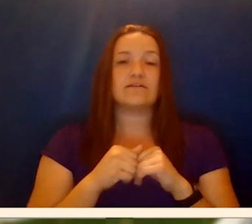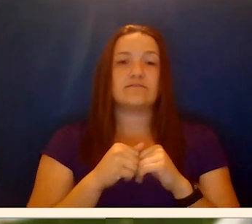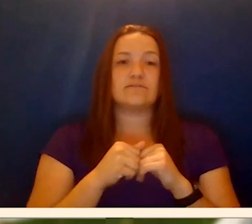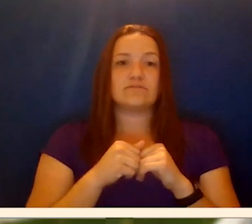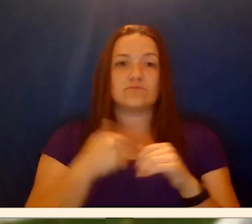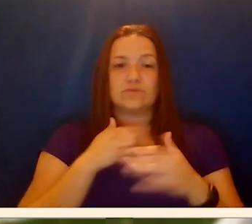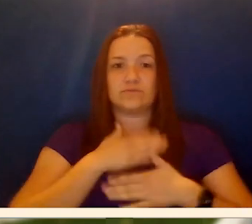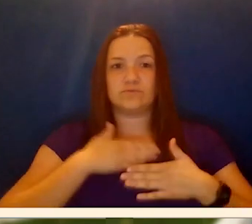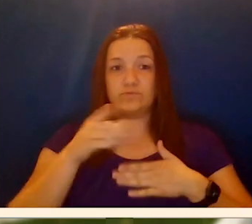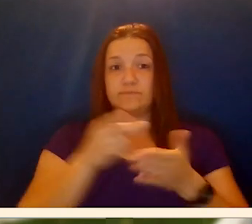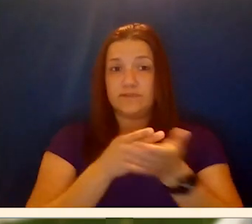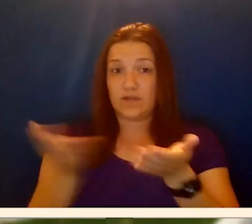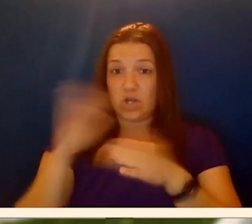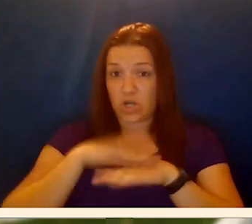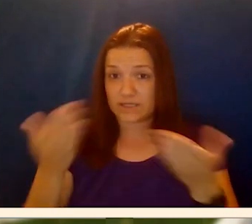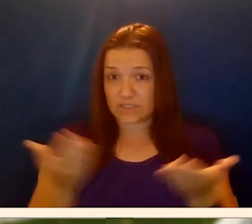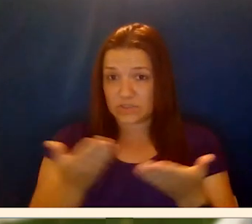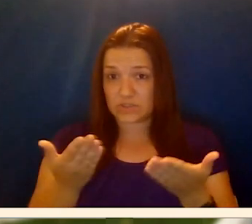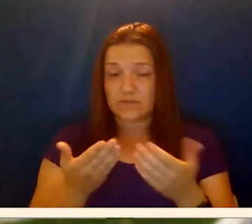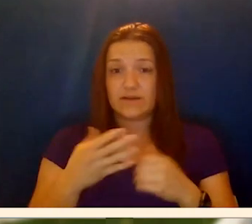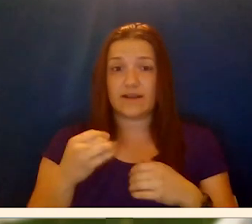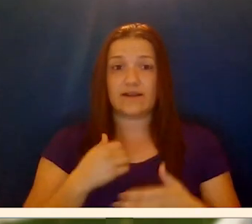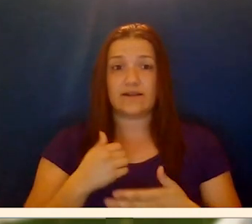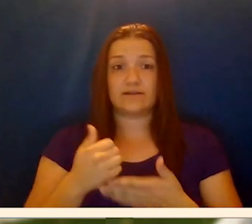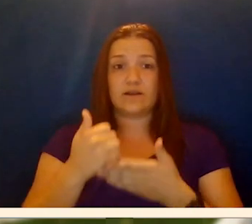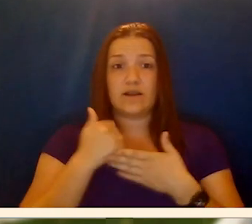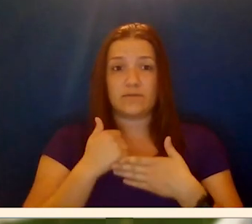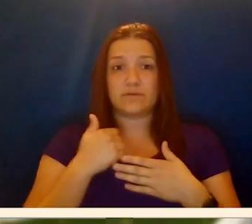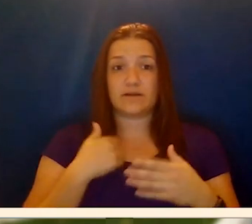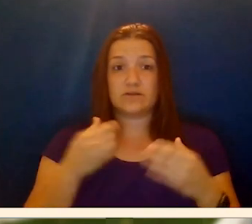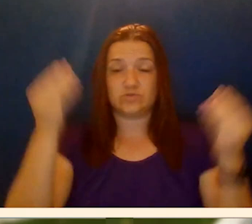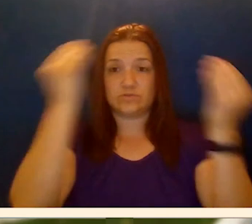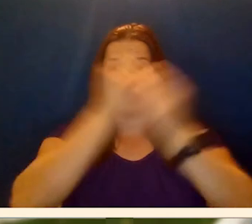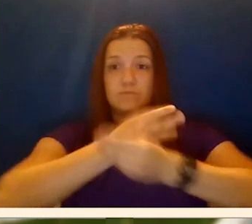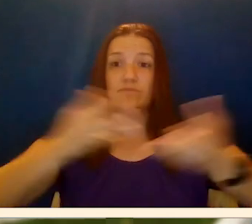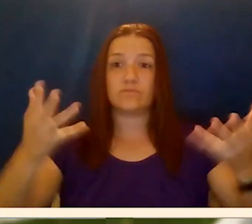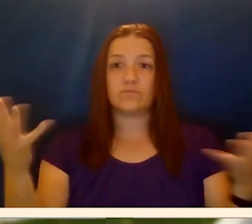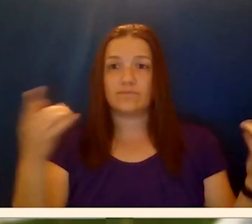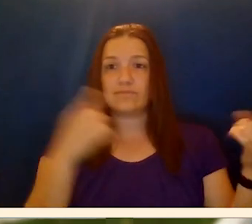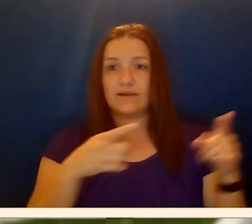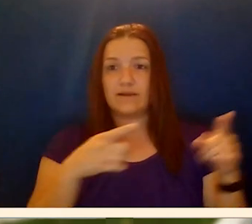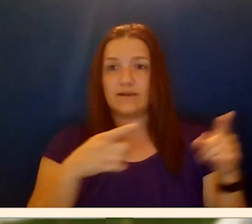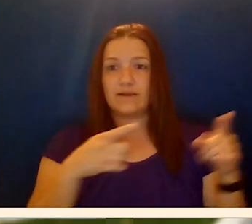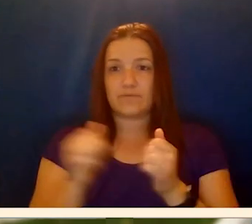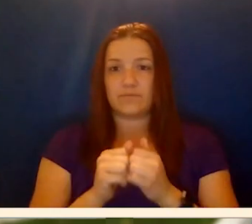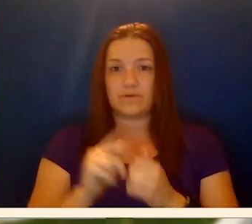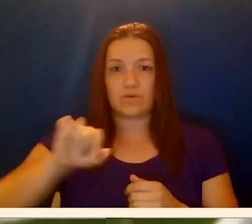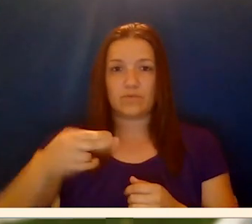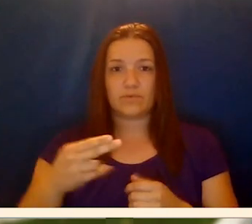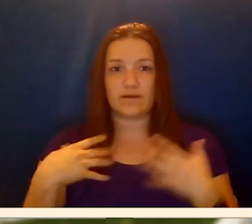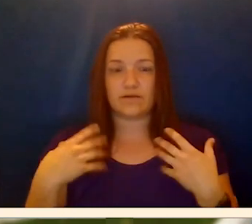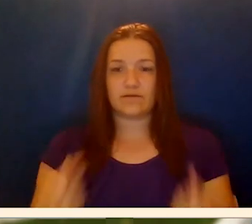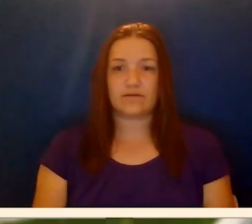we appreciate you being on here and helping us to spread the word of what is happening at Cahuilla Health. I'm joined today